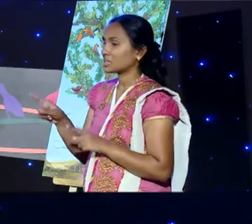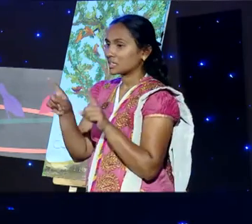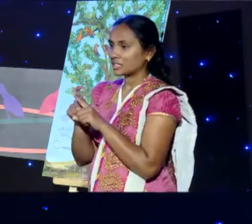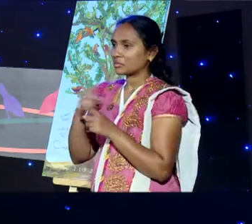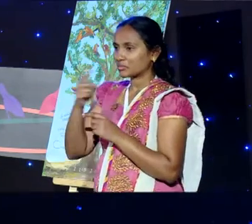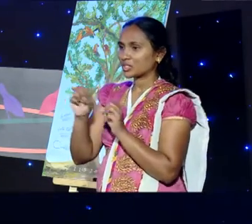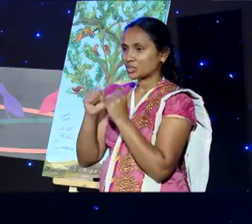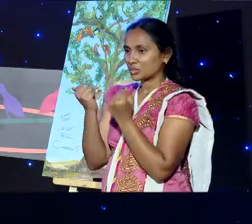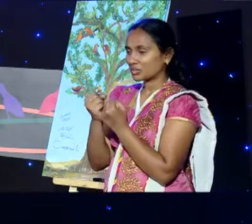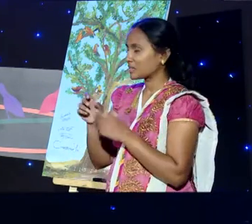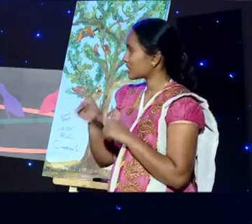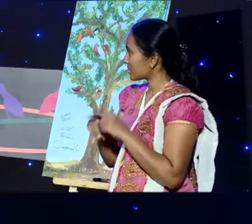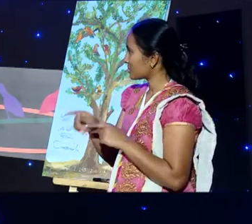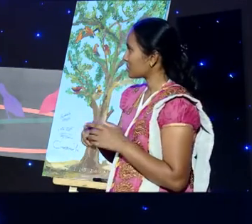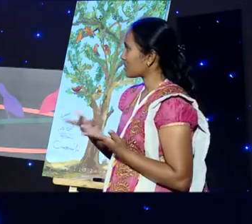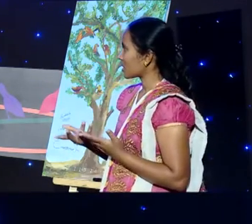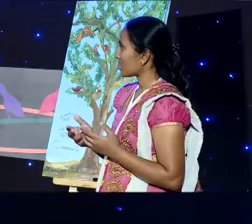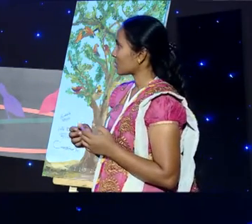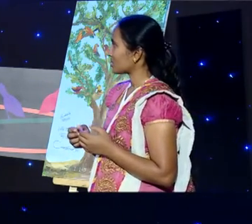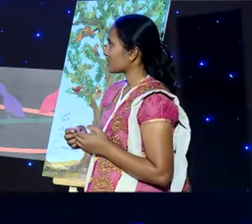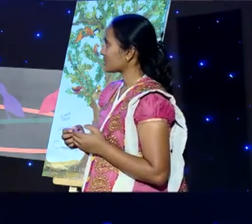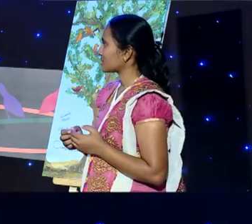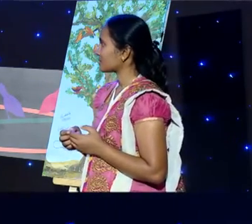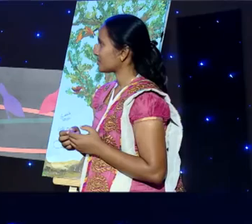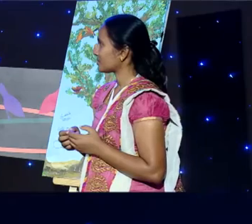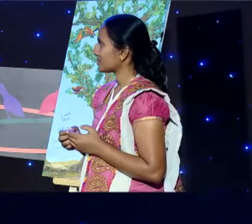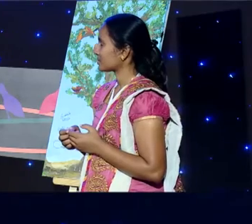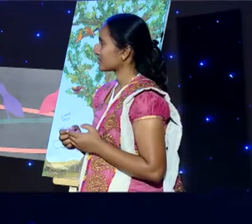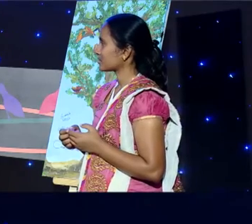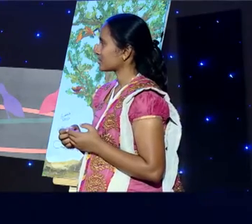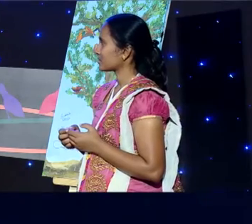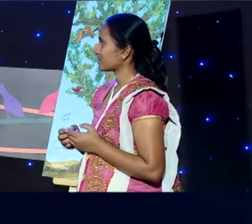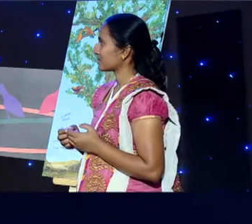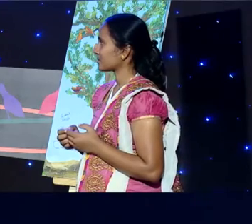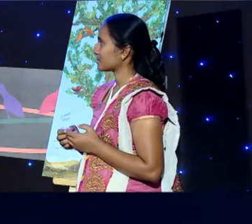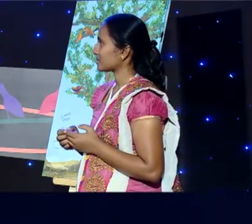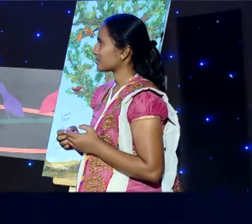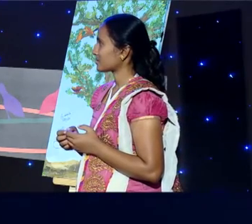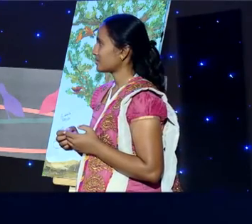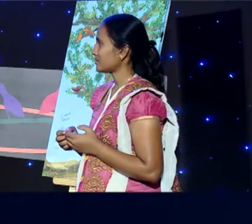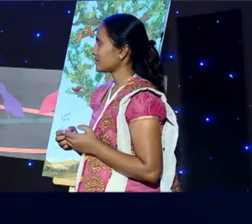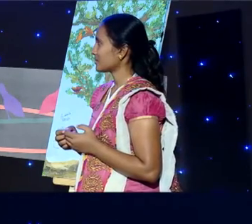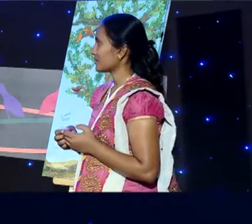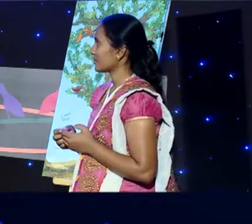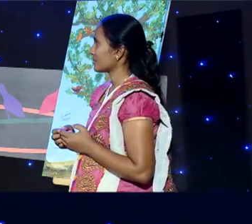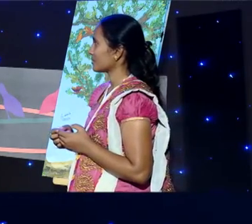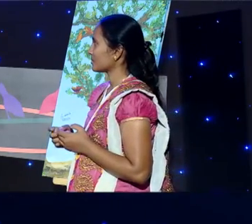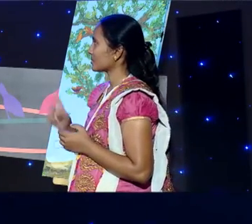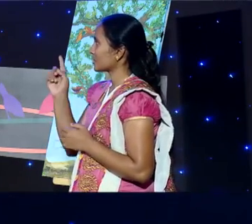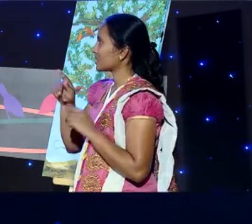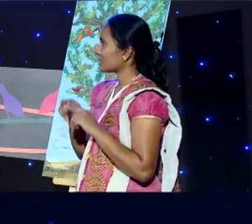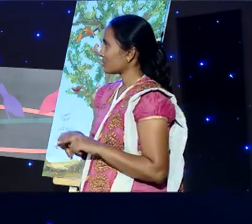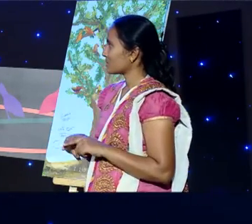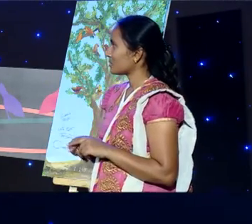takes me around. Right? So you say, okay, well, both sides are kind of justified. Who's going to break the stalemate? This guy, Uday